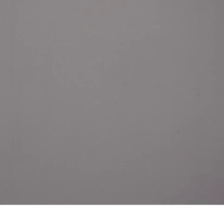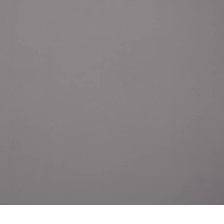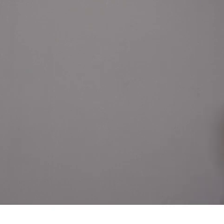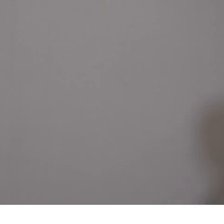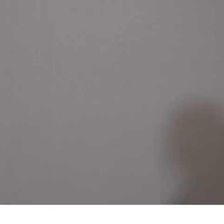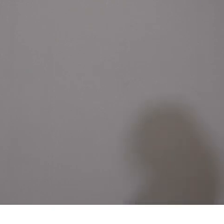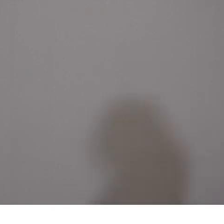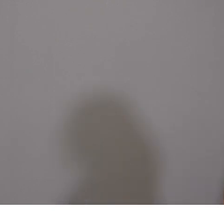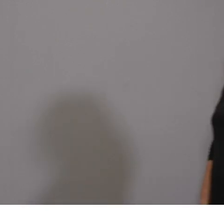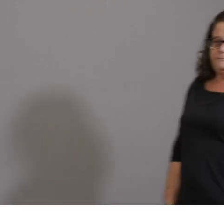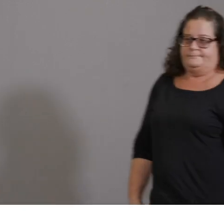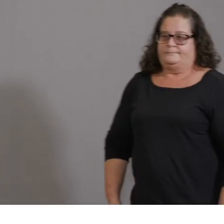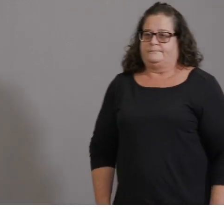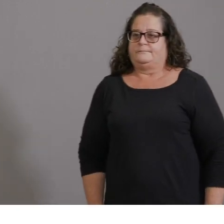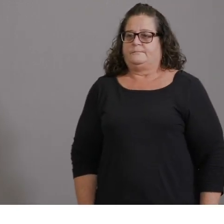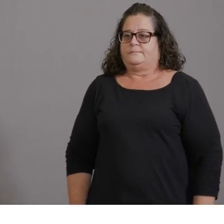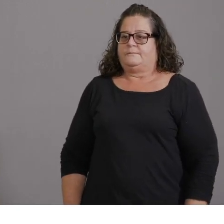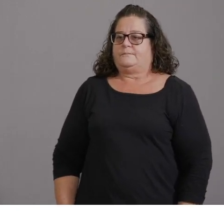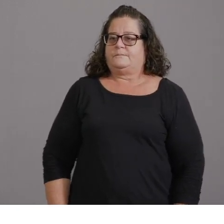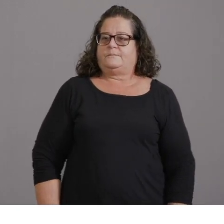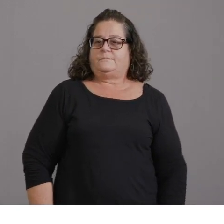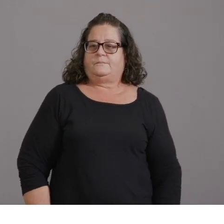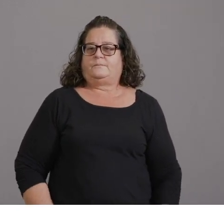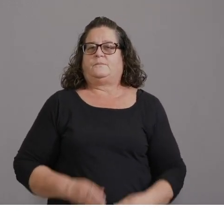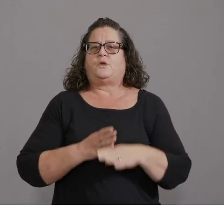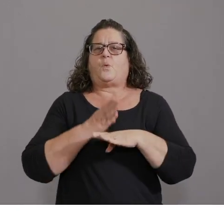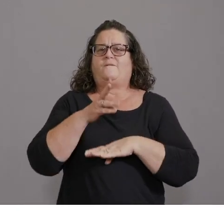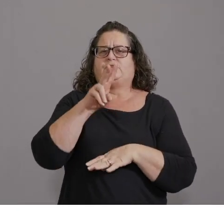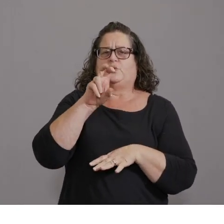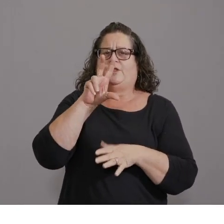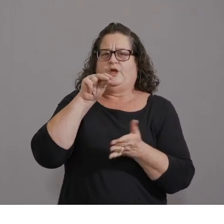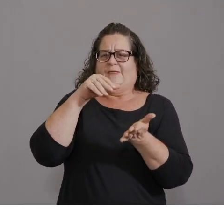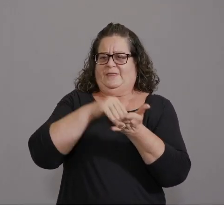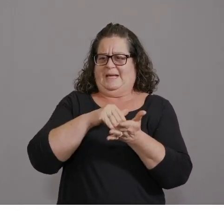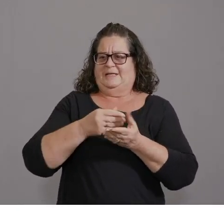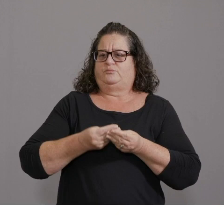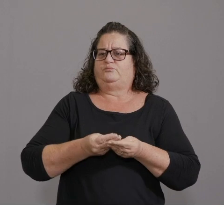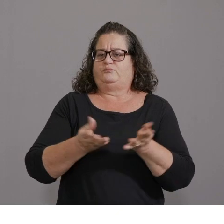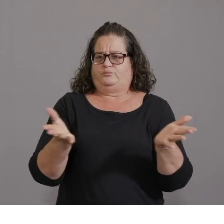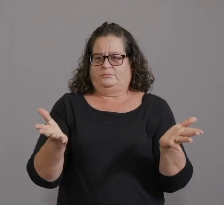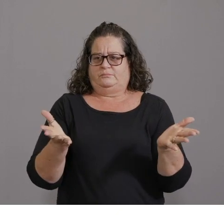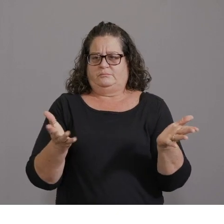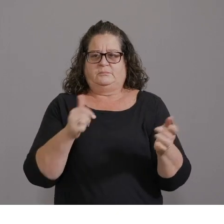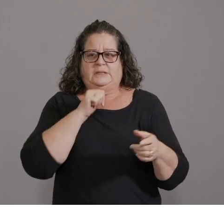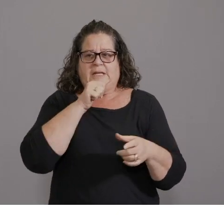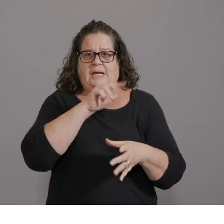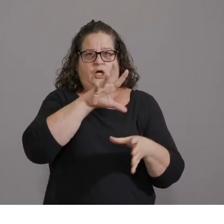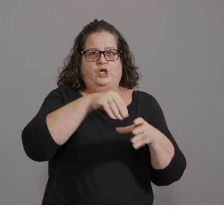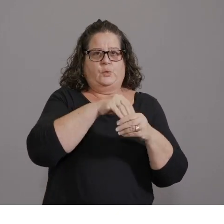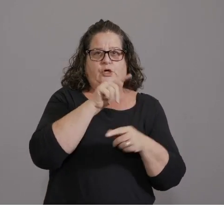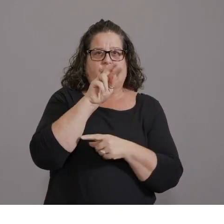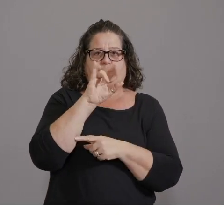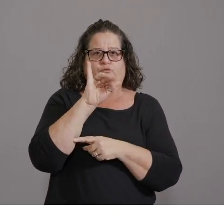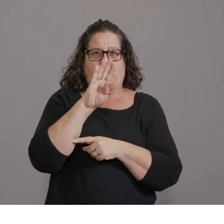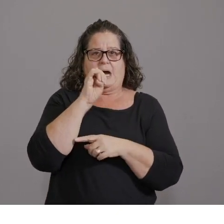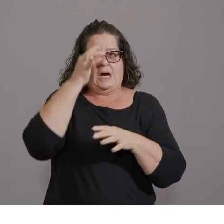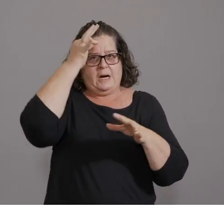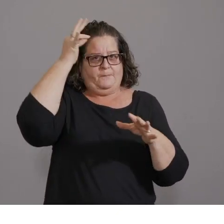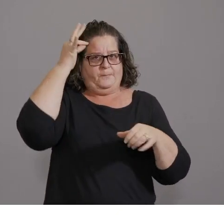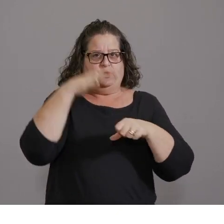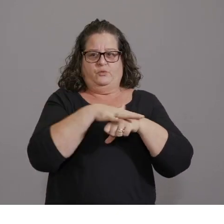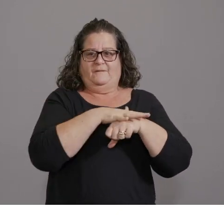This may not include some of the doses that are provided by our tribal or federal partners, as this is pulled out of the state's